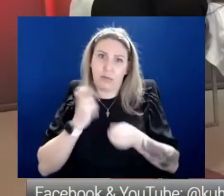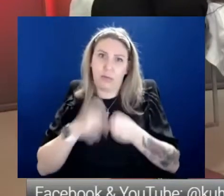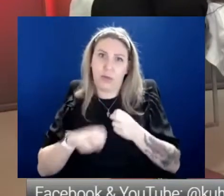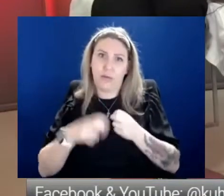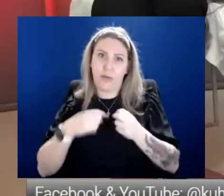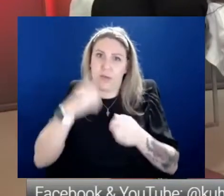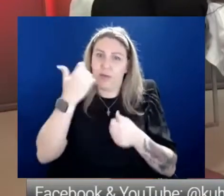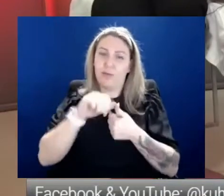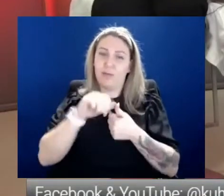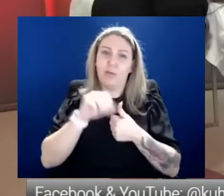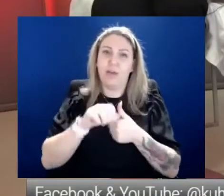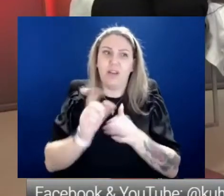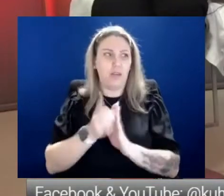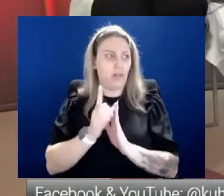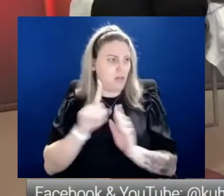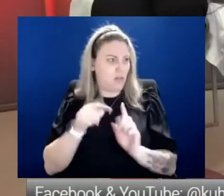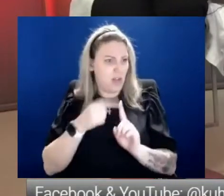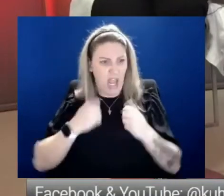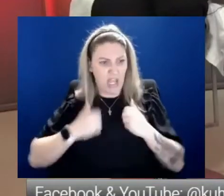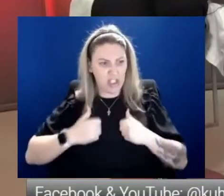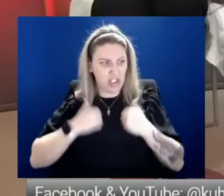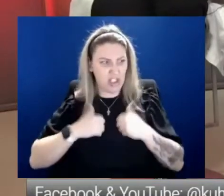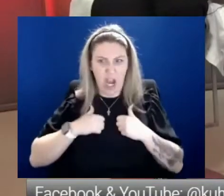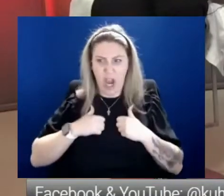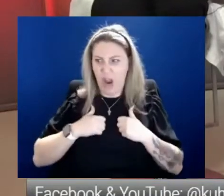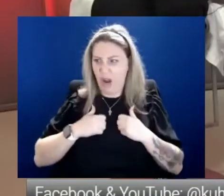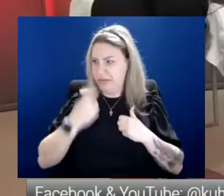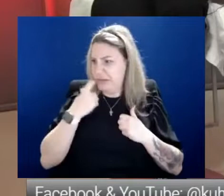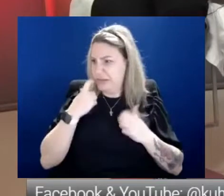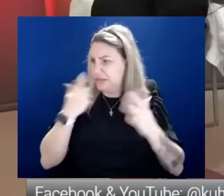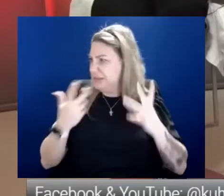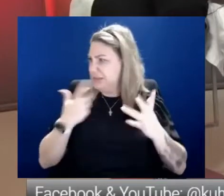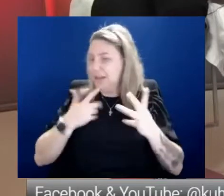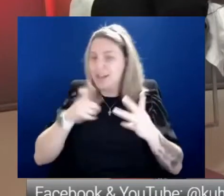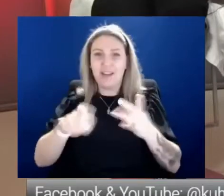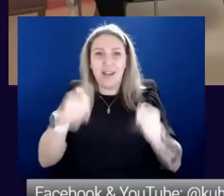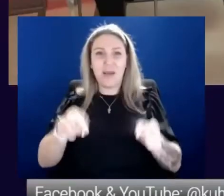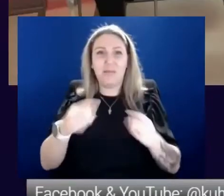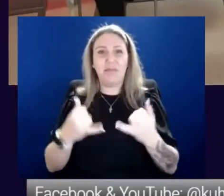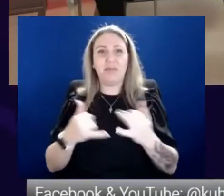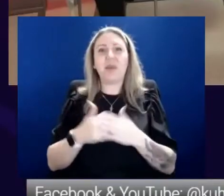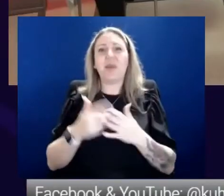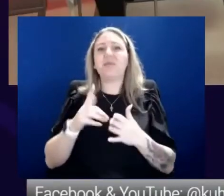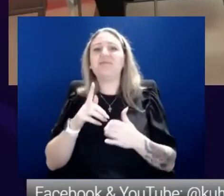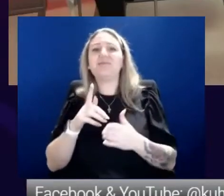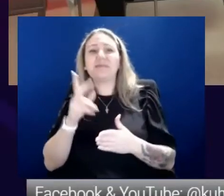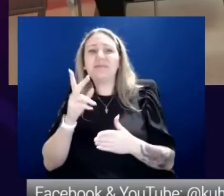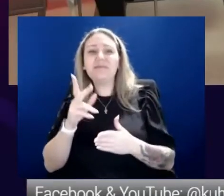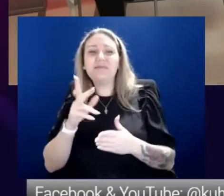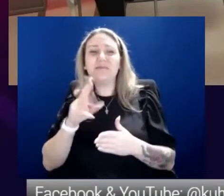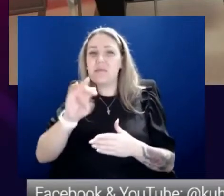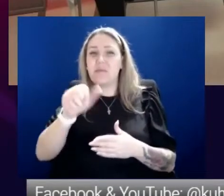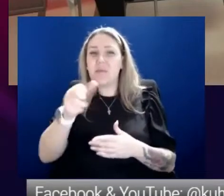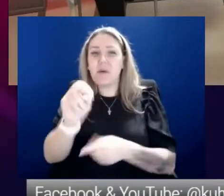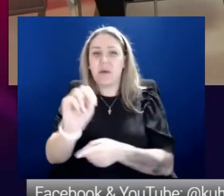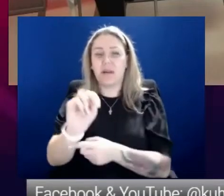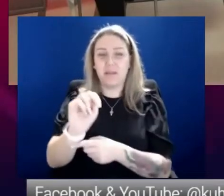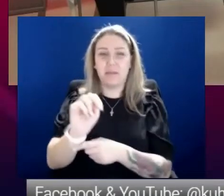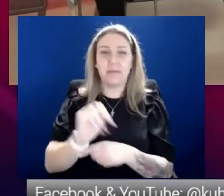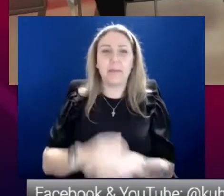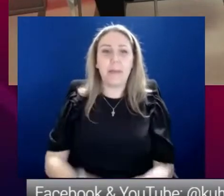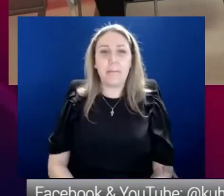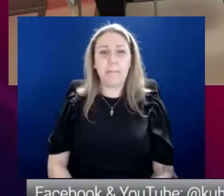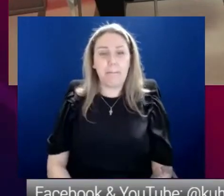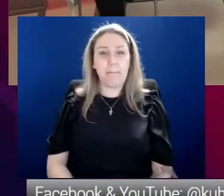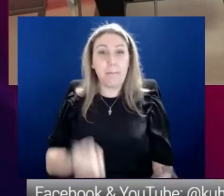like, when did I shower last? I need to make that happen today. I want to check in with Morgan. Morgan, you faced your own challenges as a